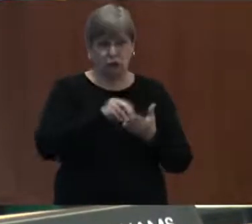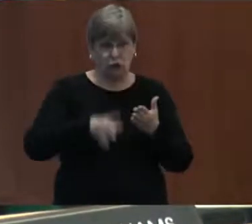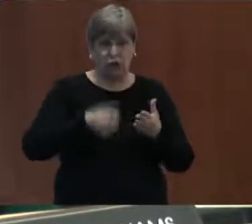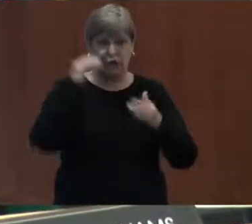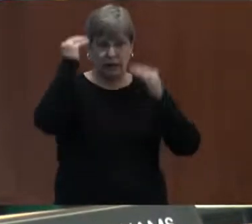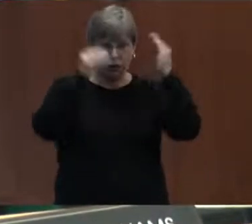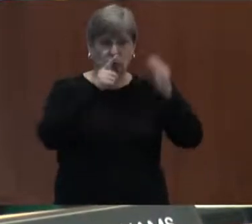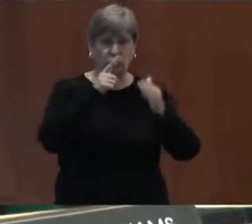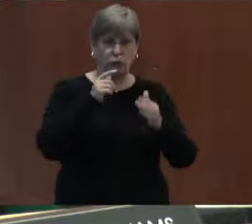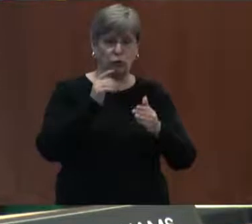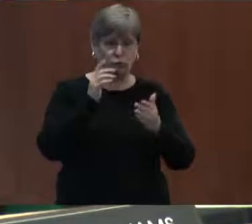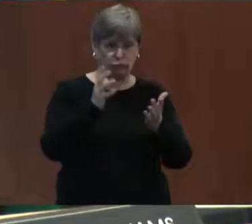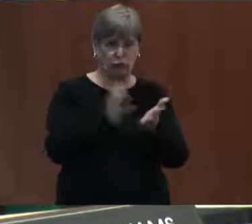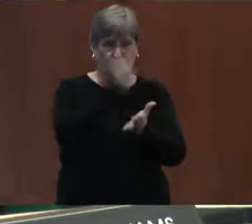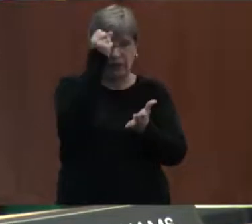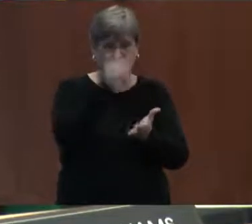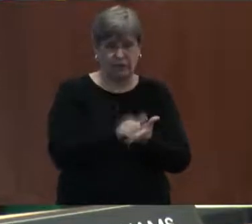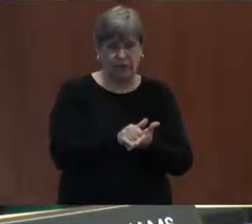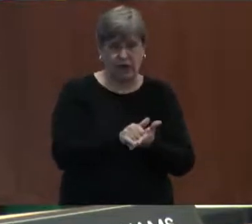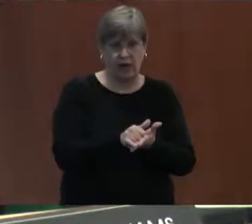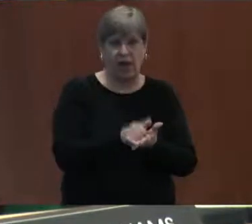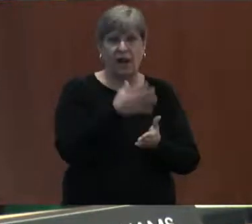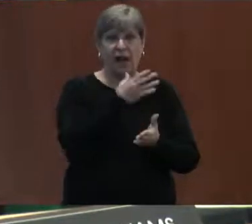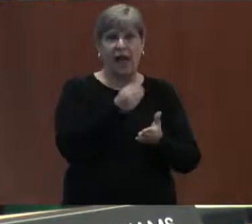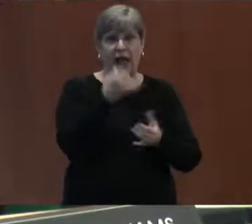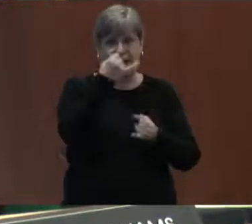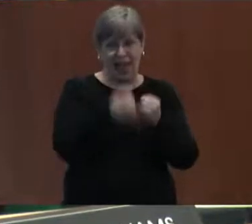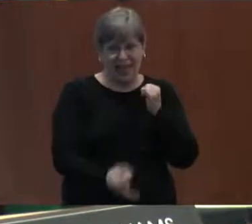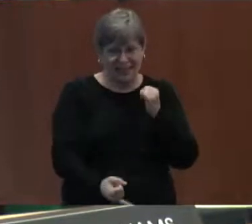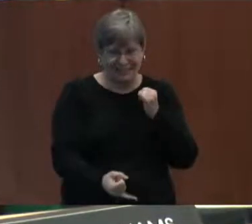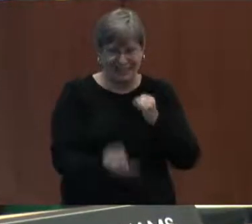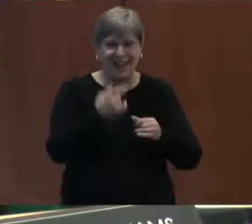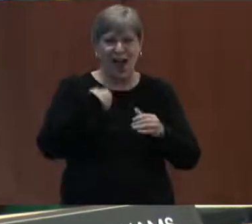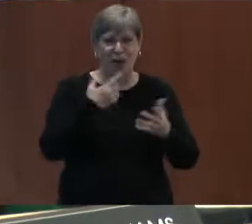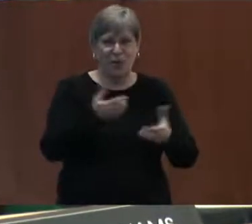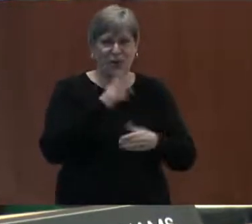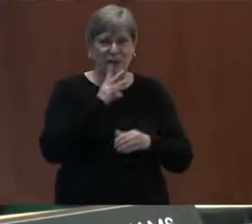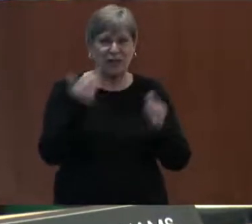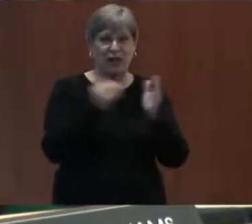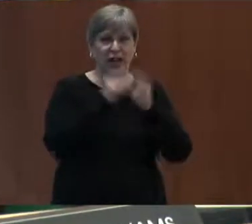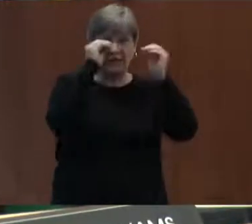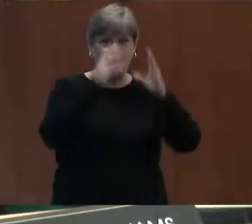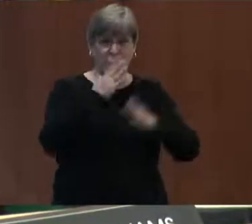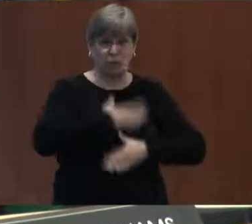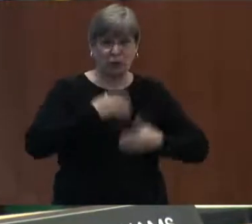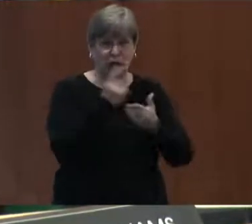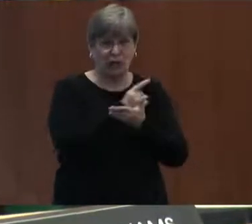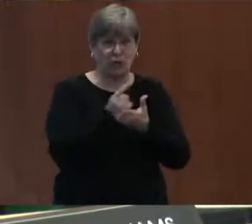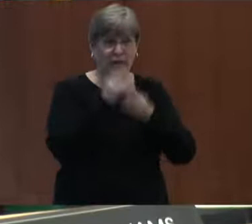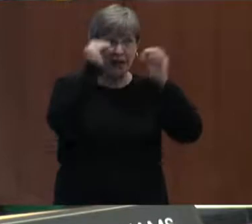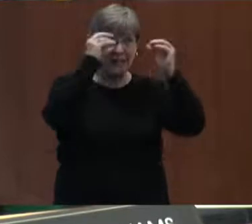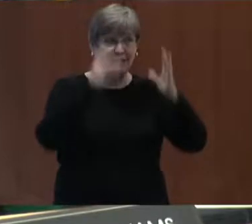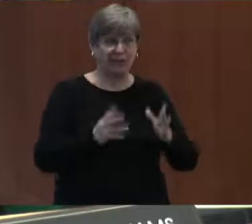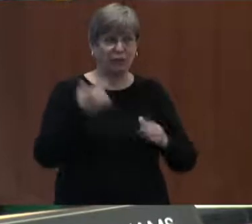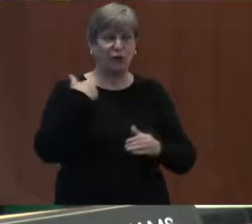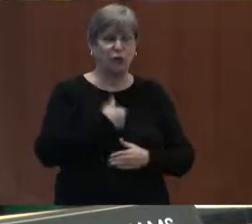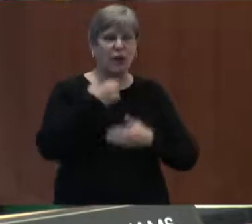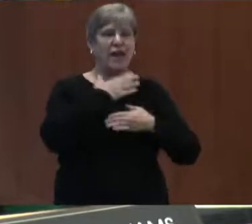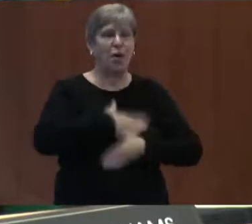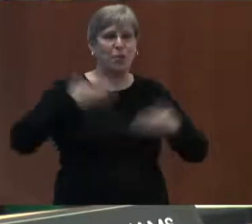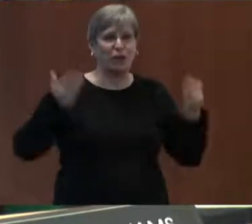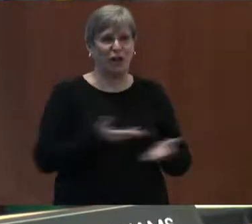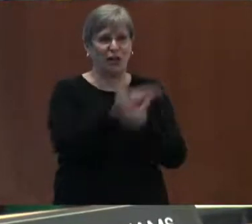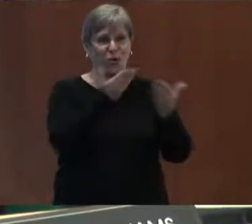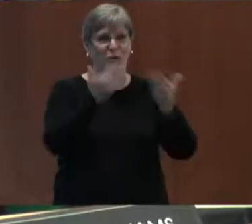and adults that took advantage of that. And probably lastly, I'd just like to mention again, Teacher Appreciation Week. Teachers, we appreciate